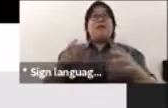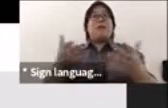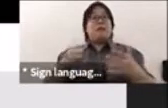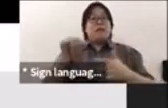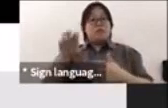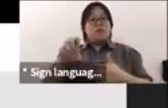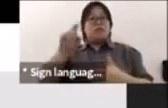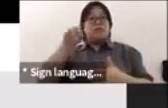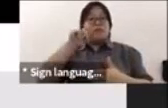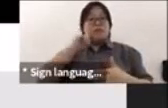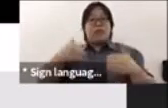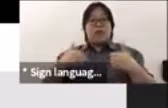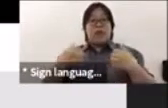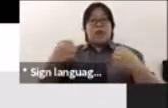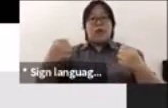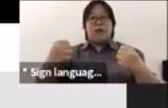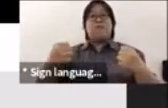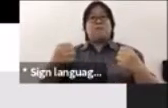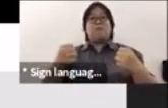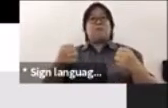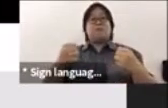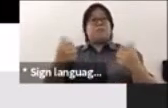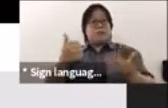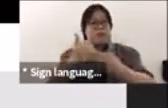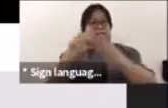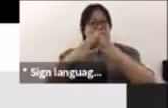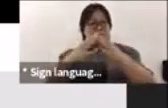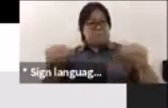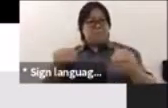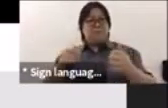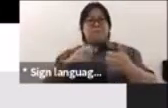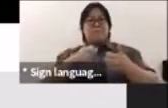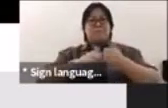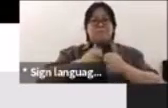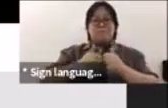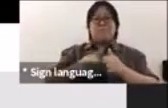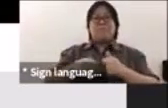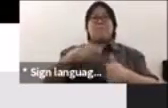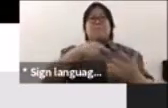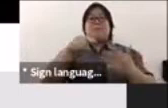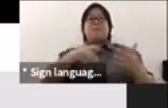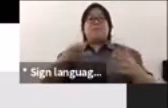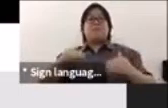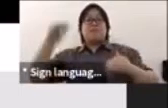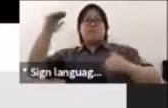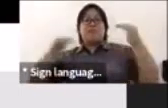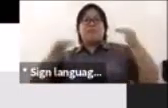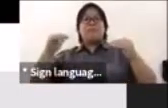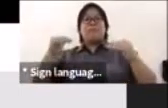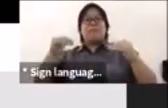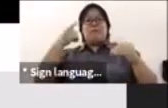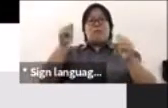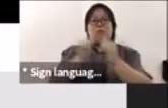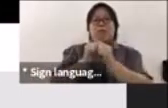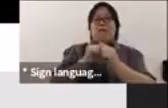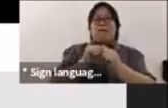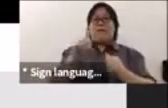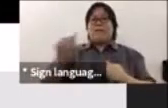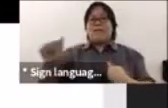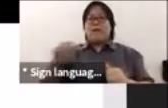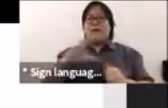of sexual health outcome remain unaddressed among adults after a lower limb disability, an answer through an exploratory study